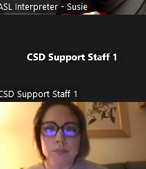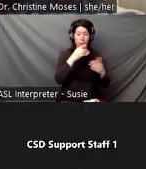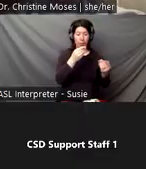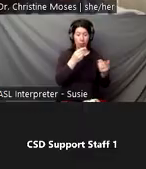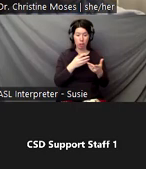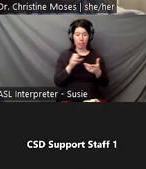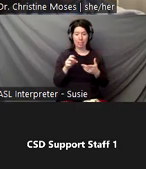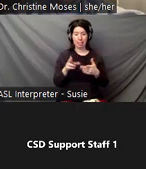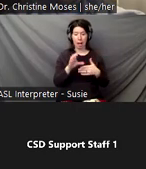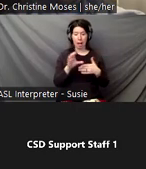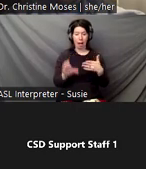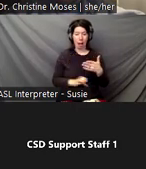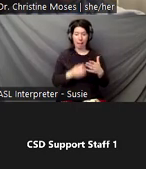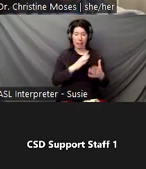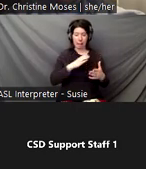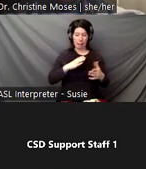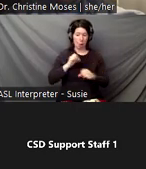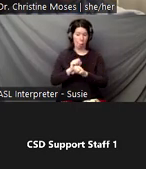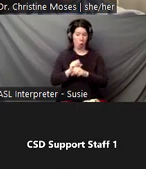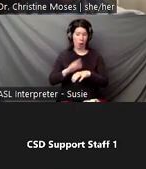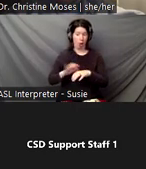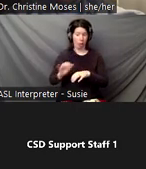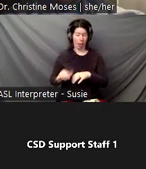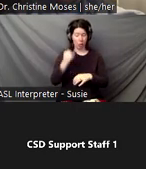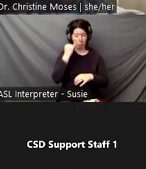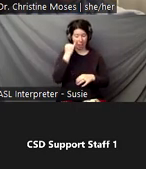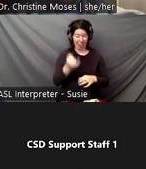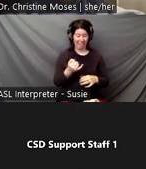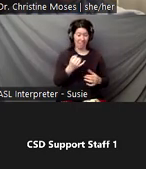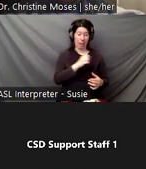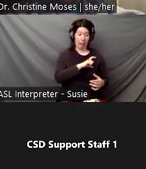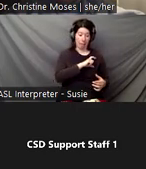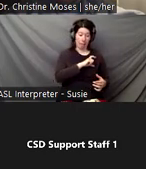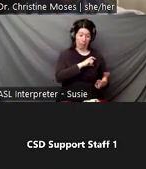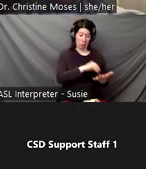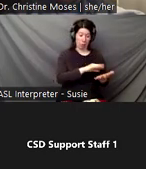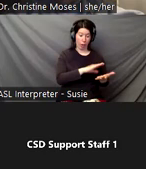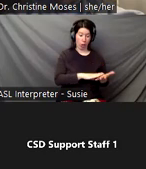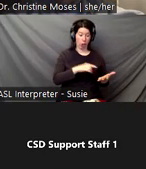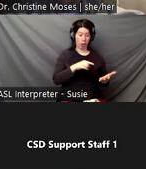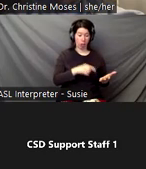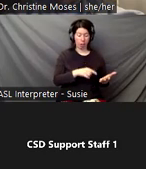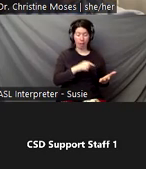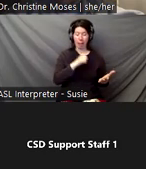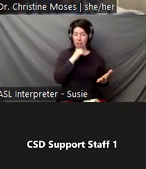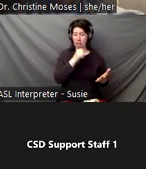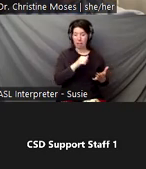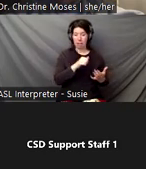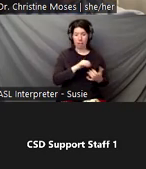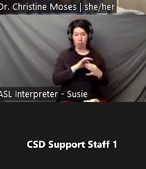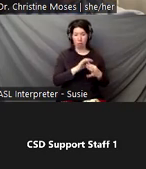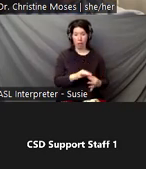has been working on. So if it is in fact a police record, that doesn't address Commissioner Casey's comment